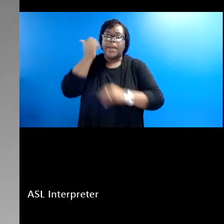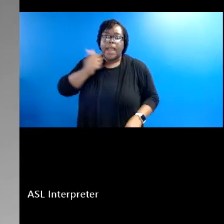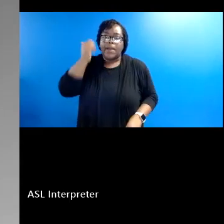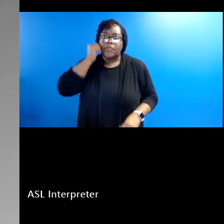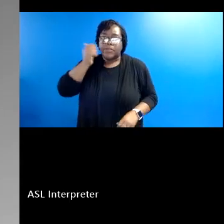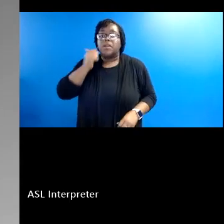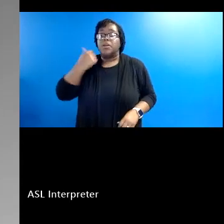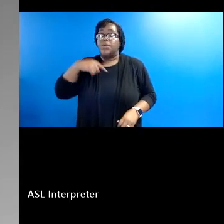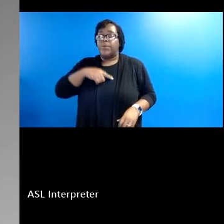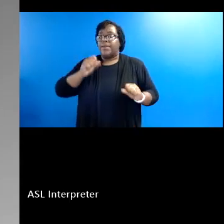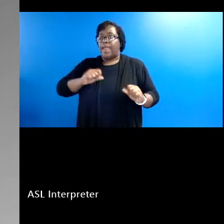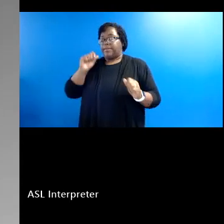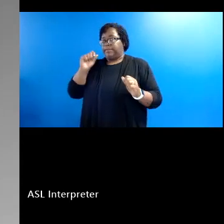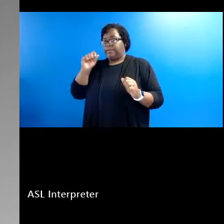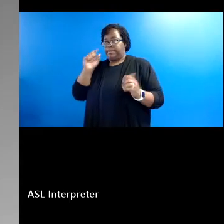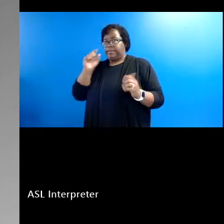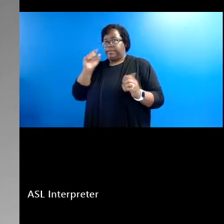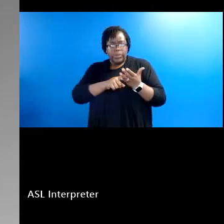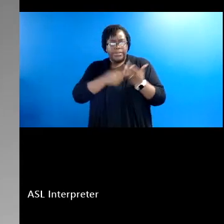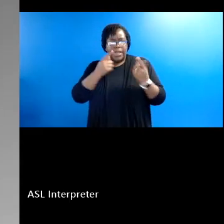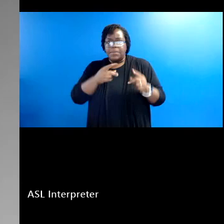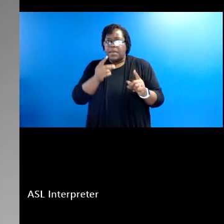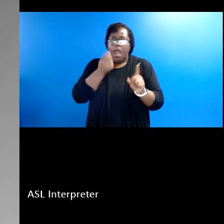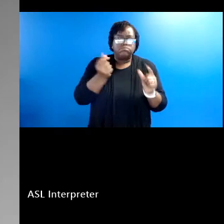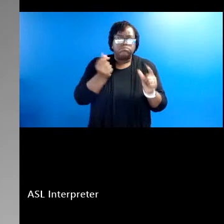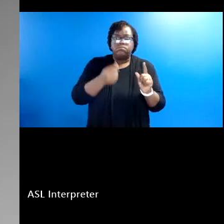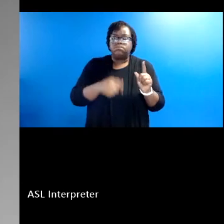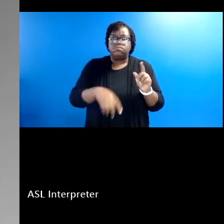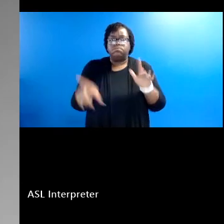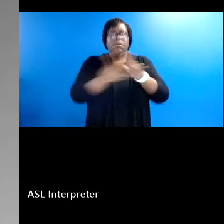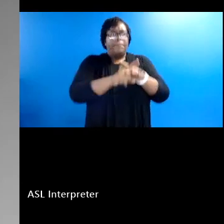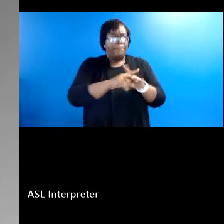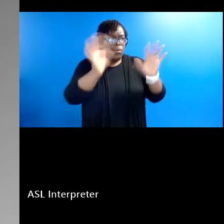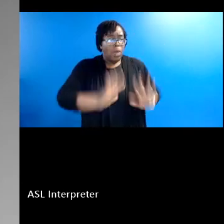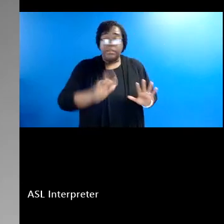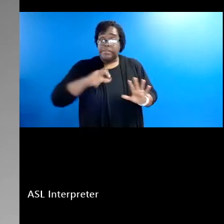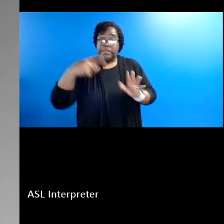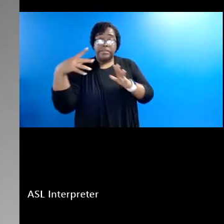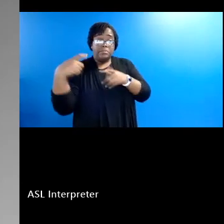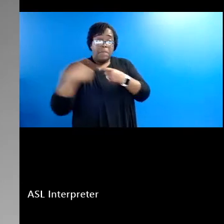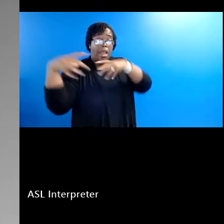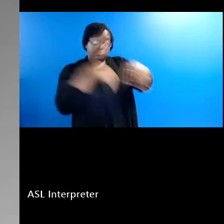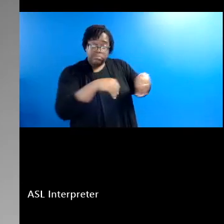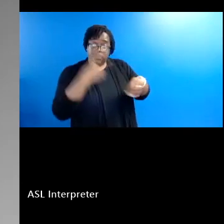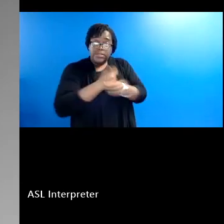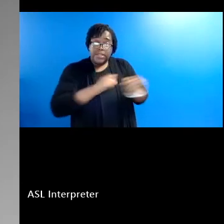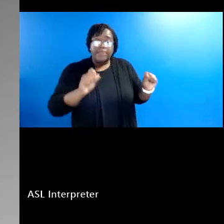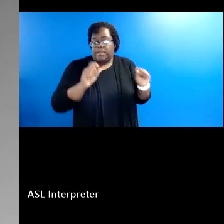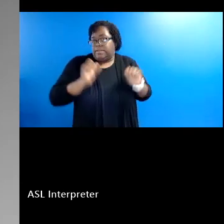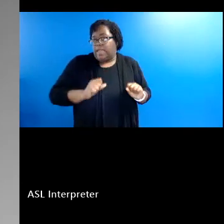see unforecasted extreme weather pop up suddenly and potentially warranting a de-energization to keep our community safe. In